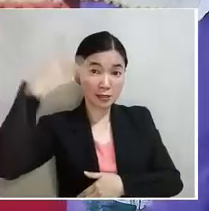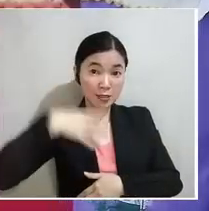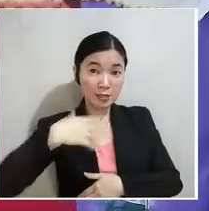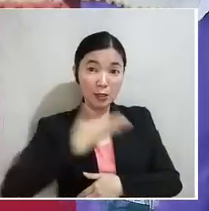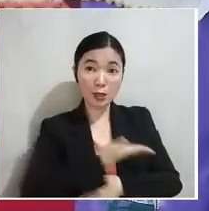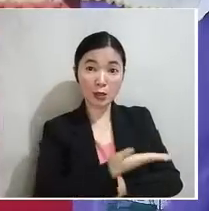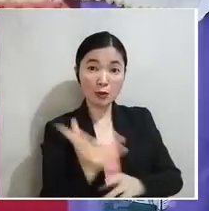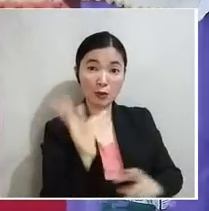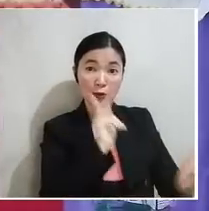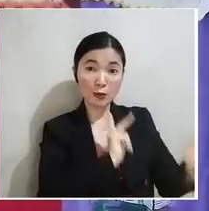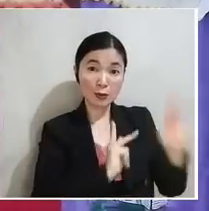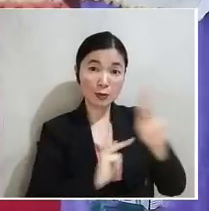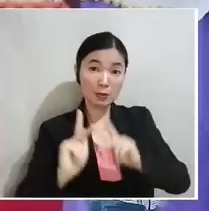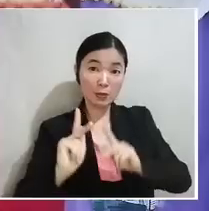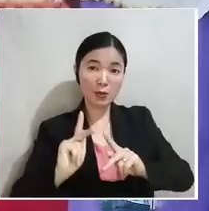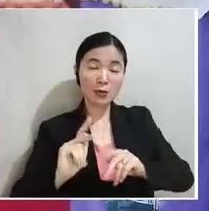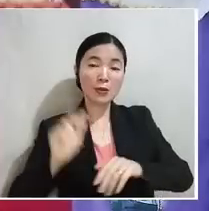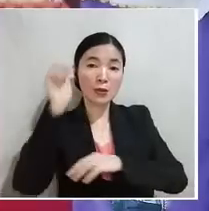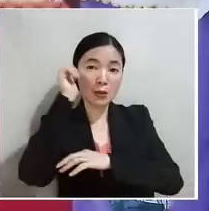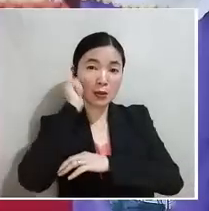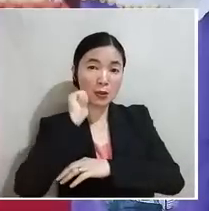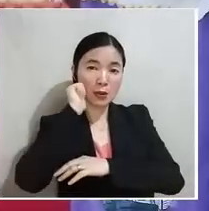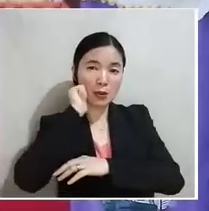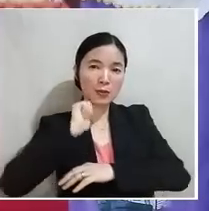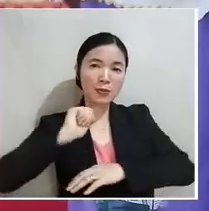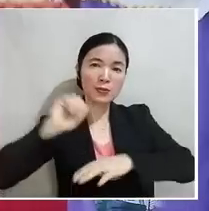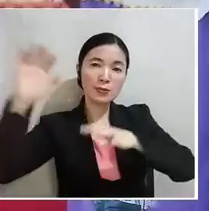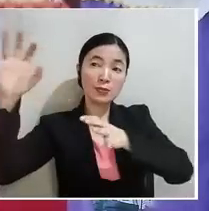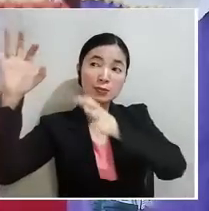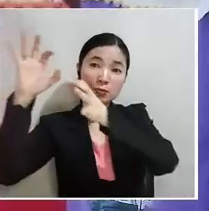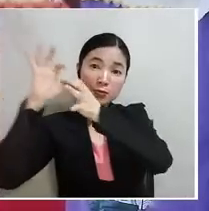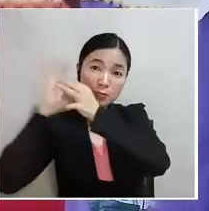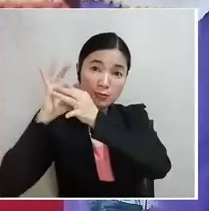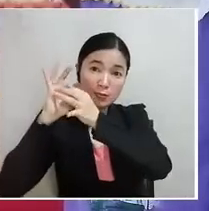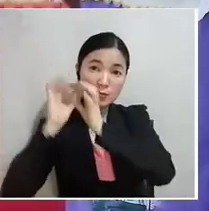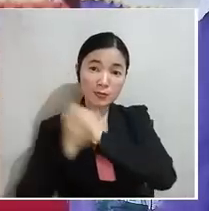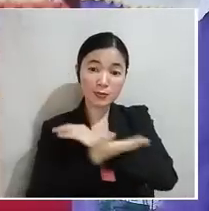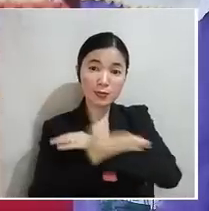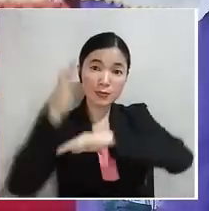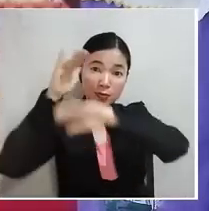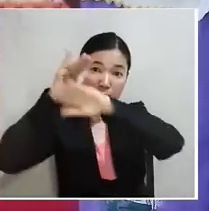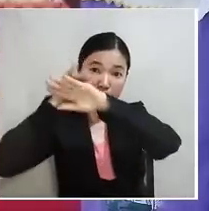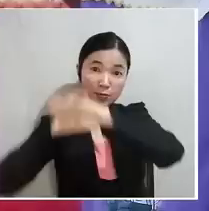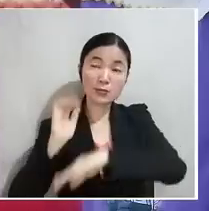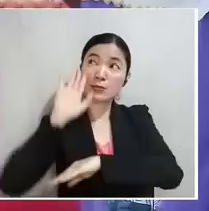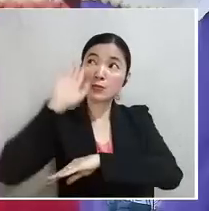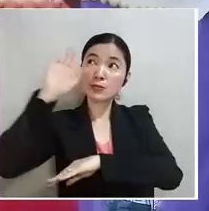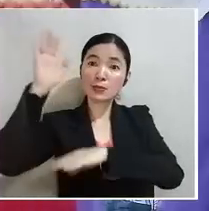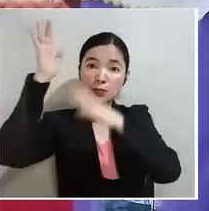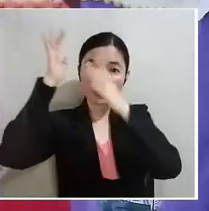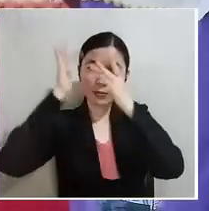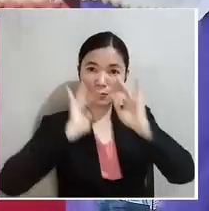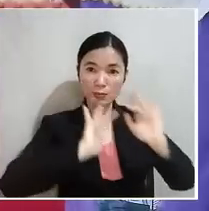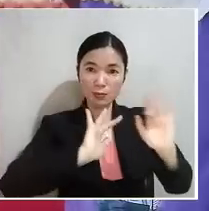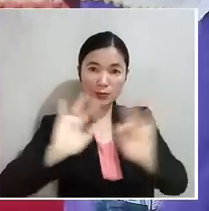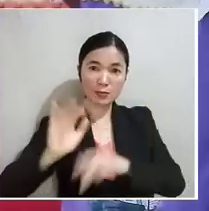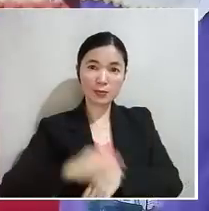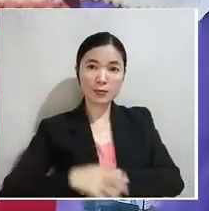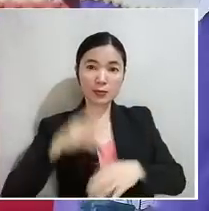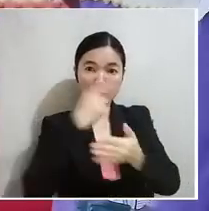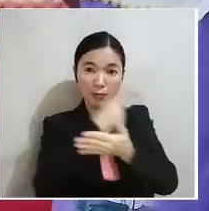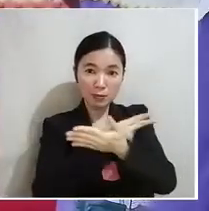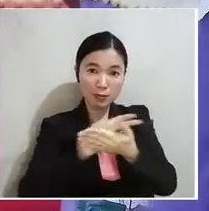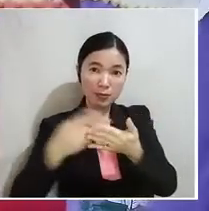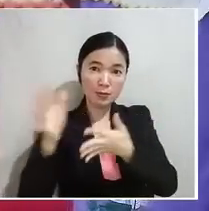to Him, to those who call upon His mercy. The Holy Spirit will give